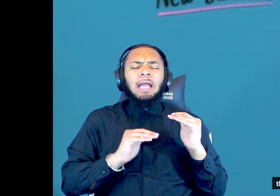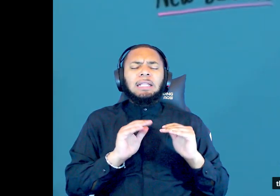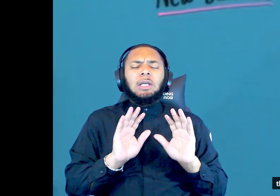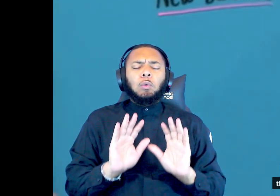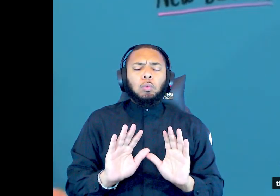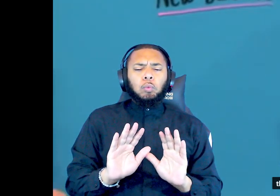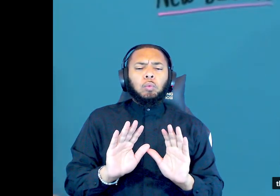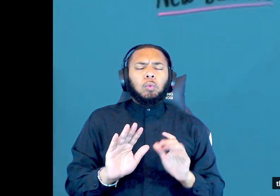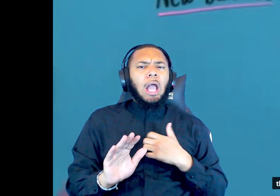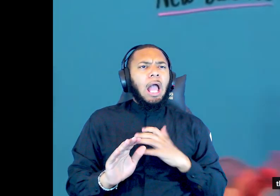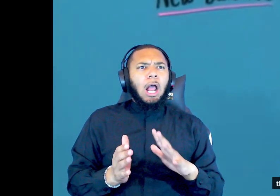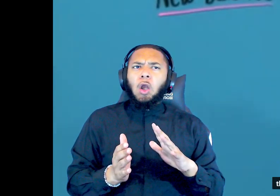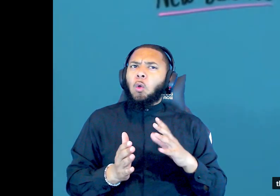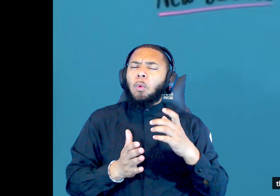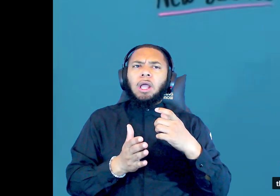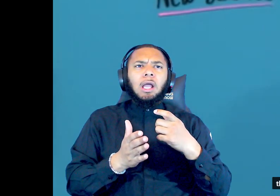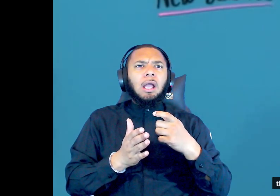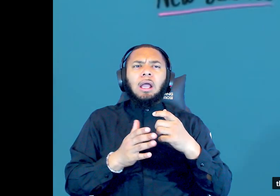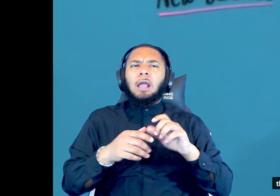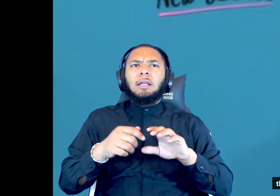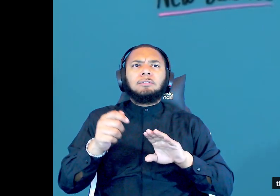it on the credit card.